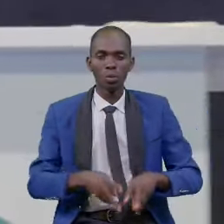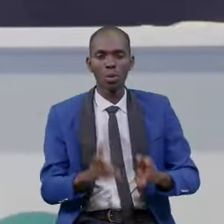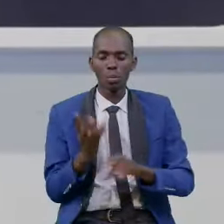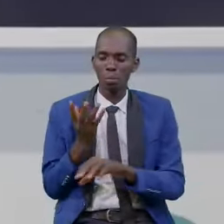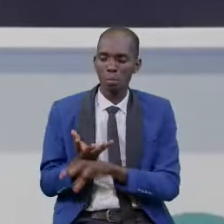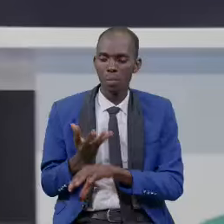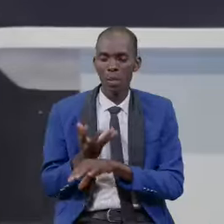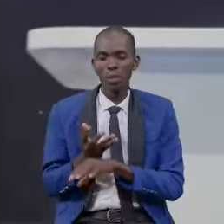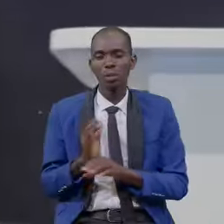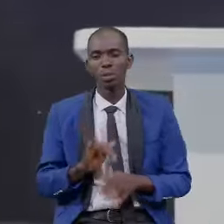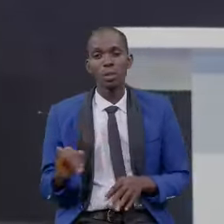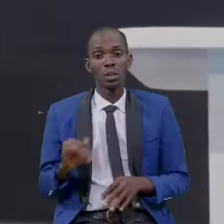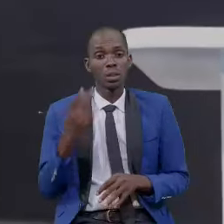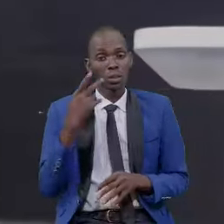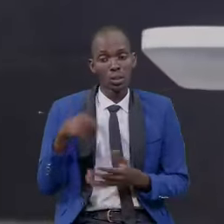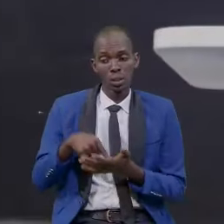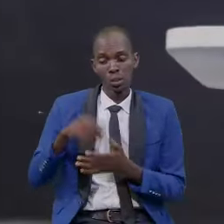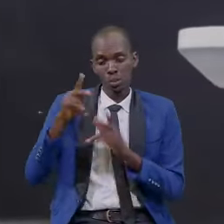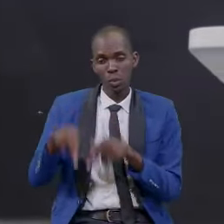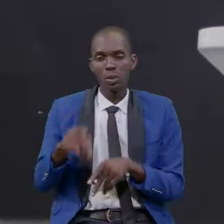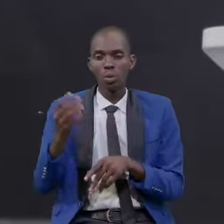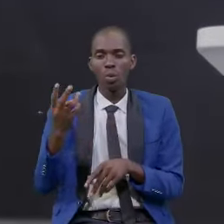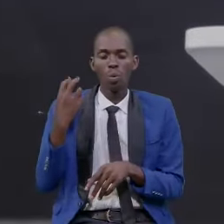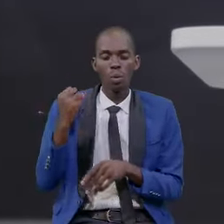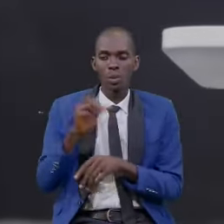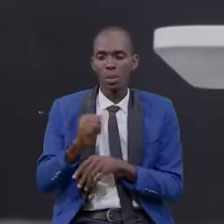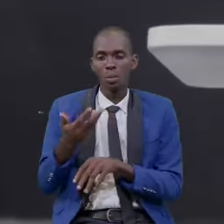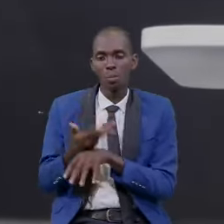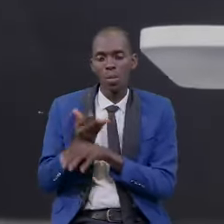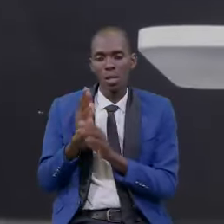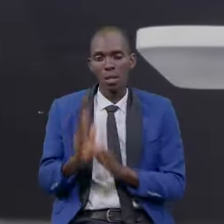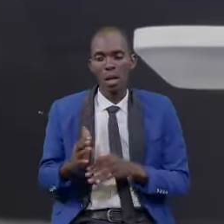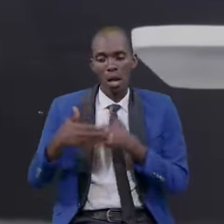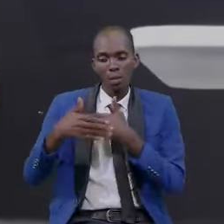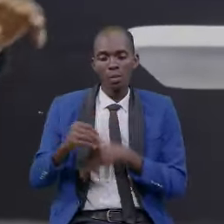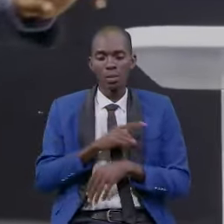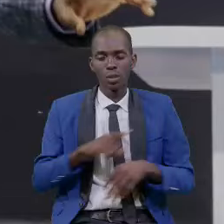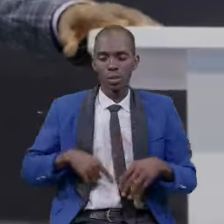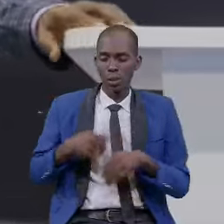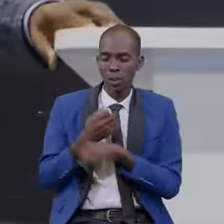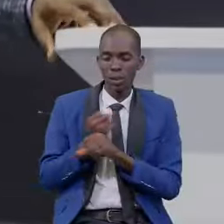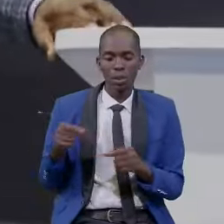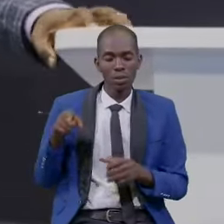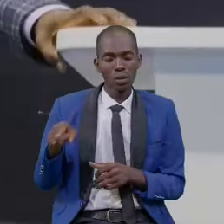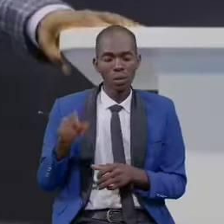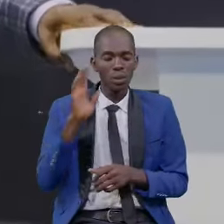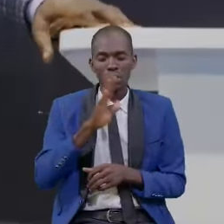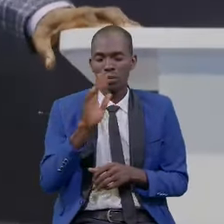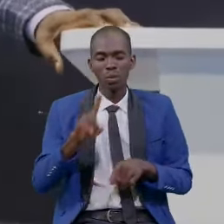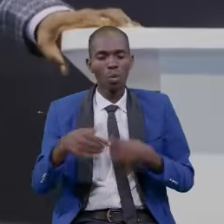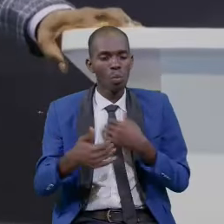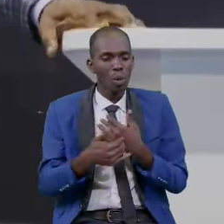but after the Lord touched him, he didn't go back to the wayside begging